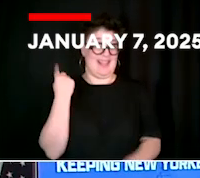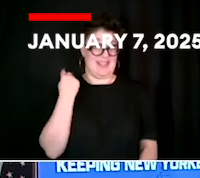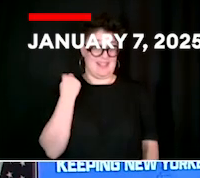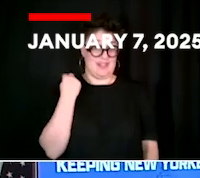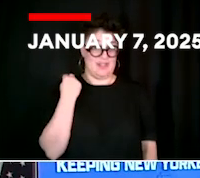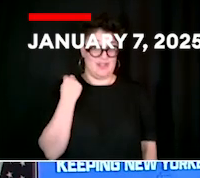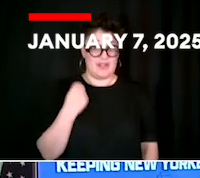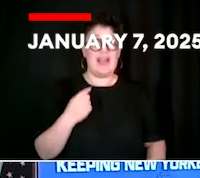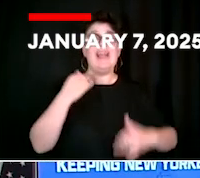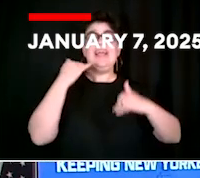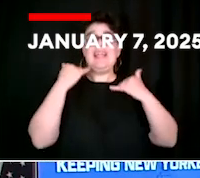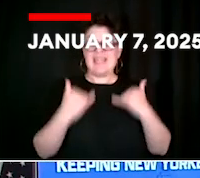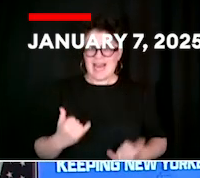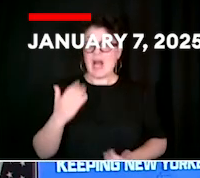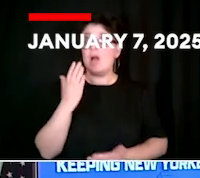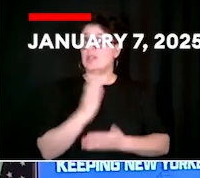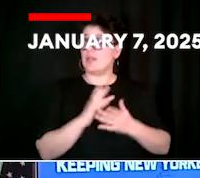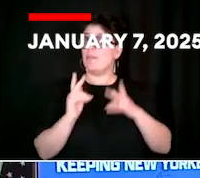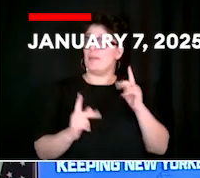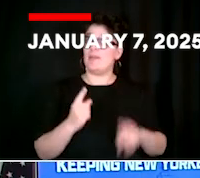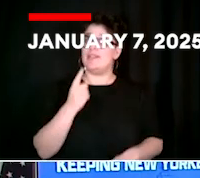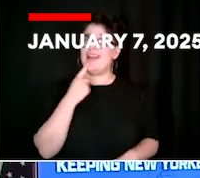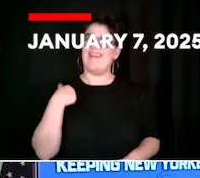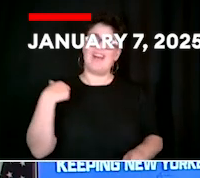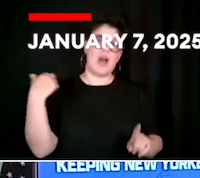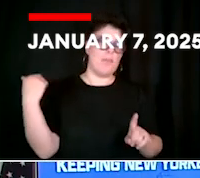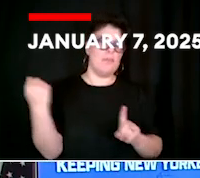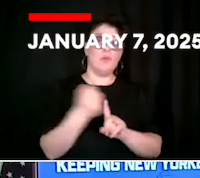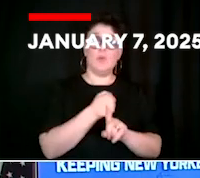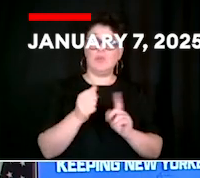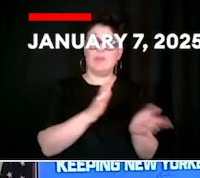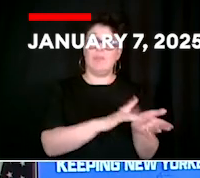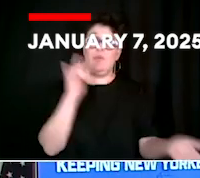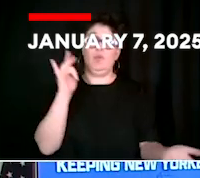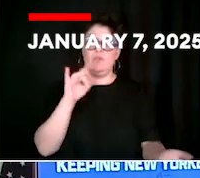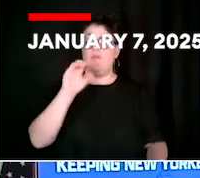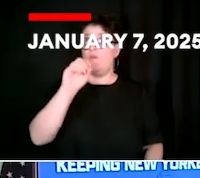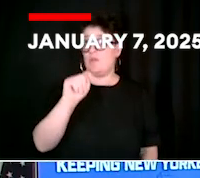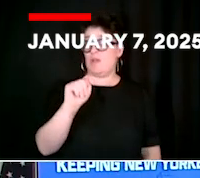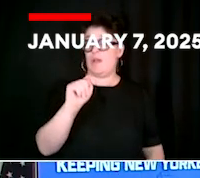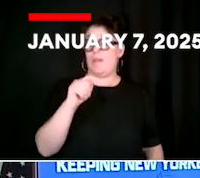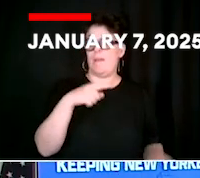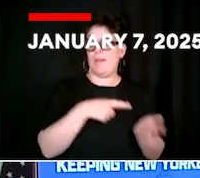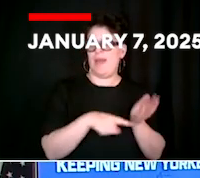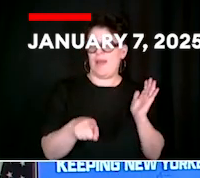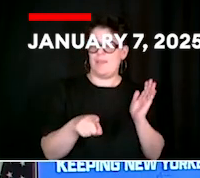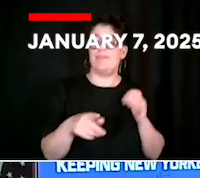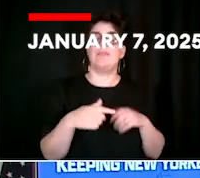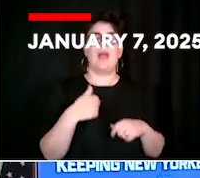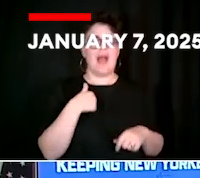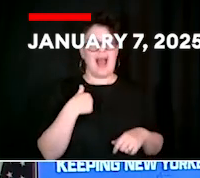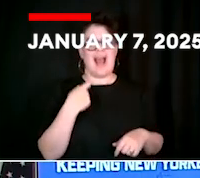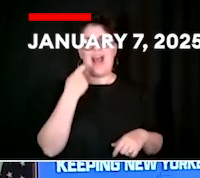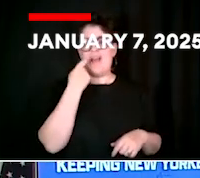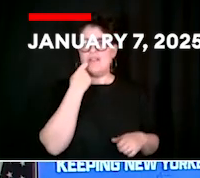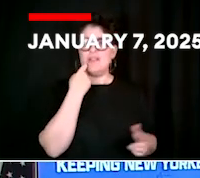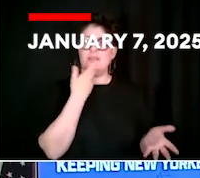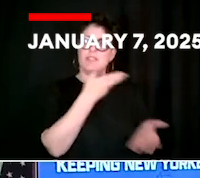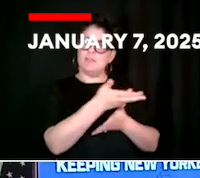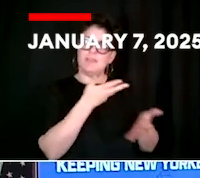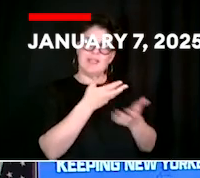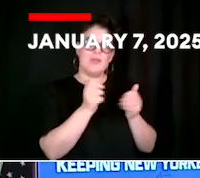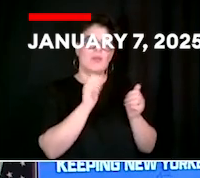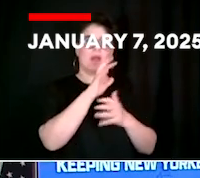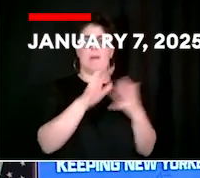are allegations of abuse in overtime. I've been speaking to a mix of former